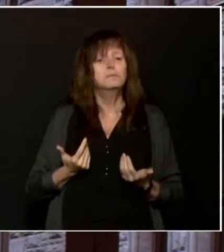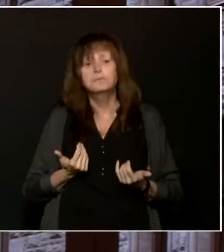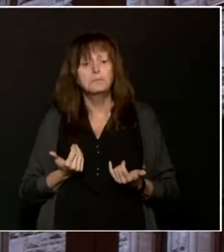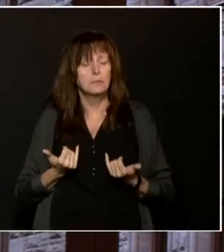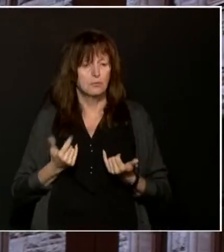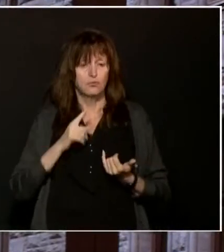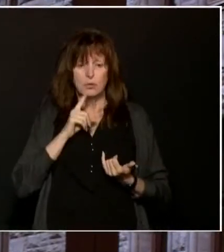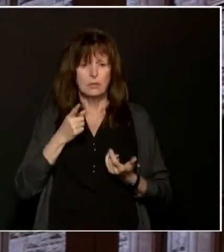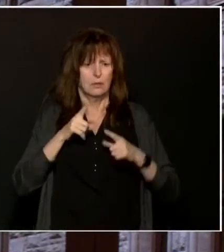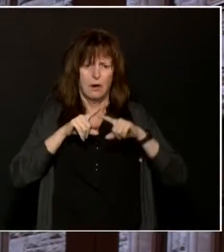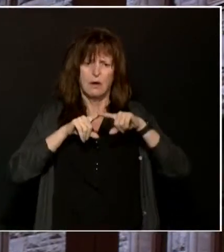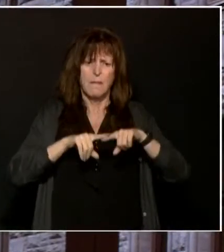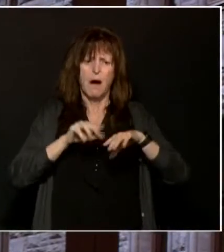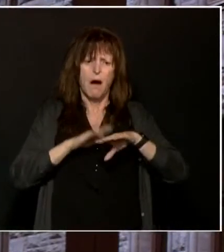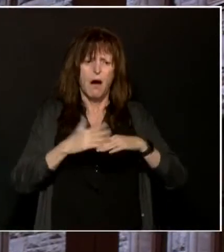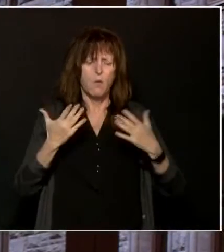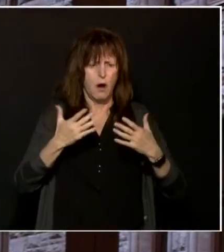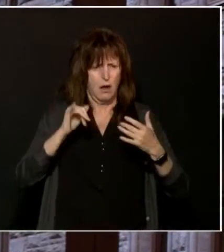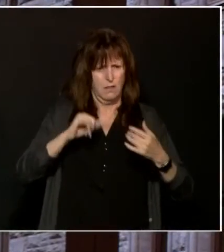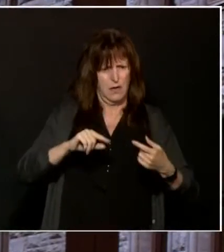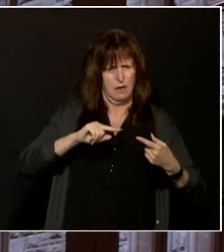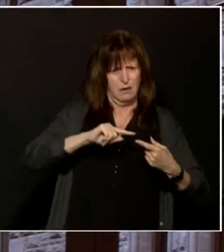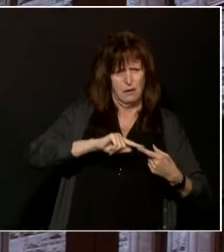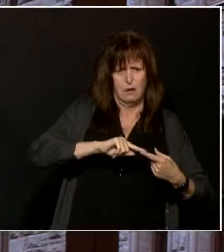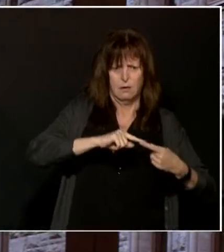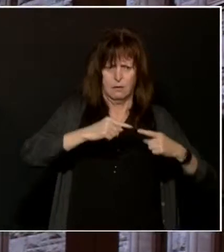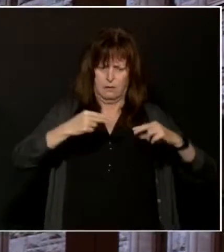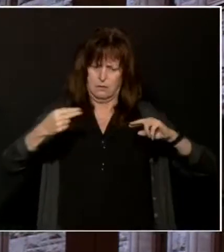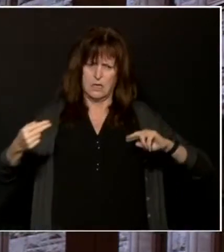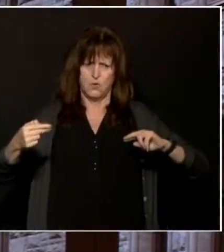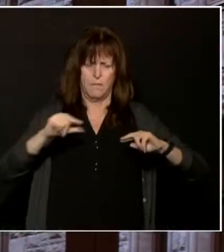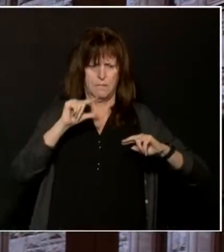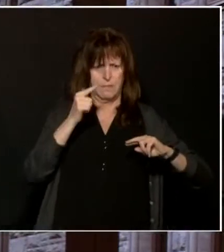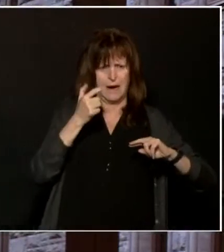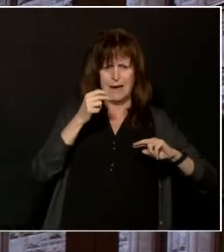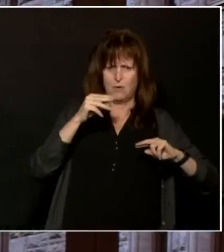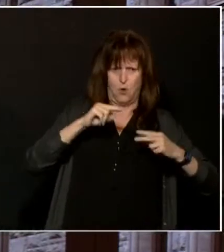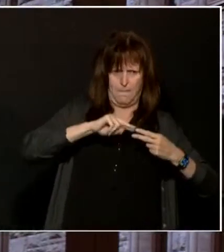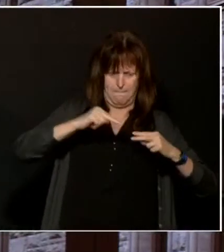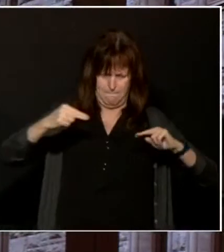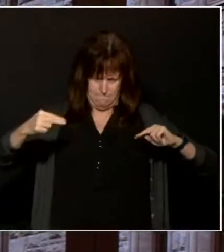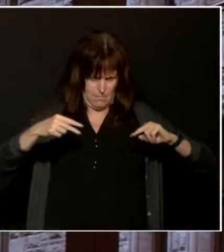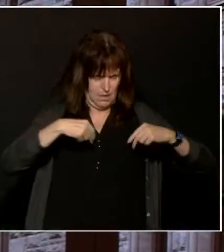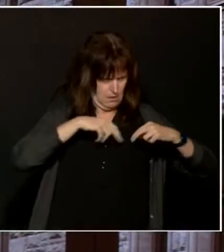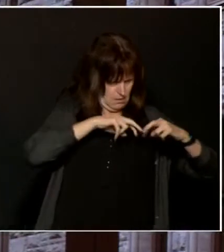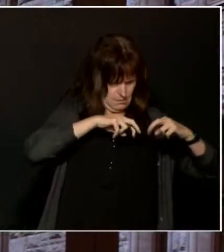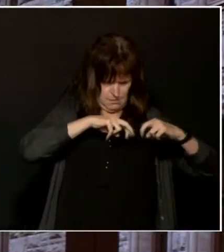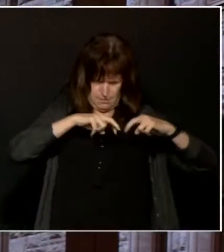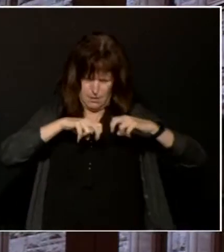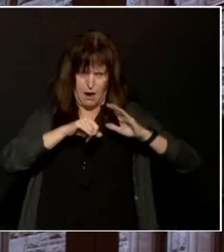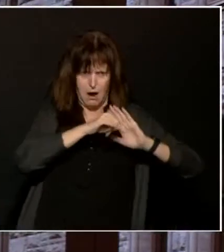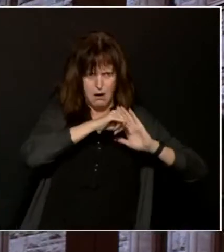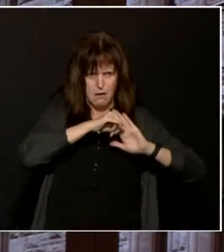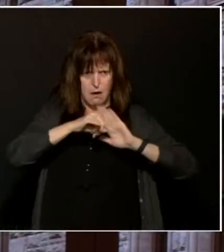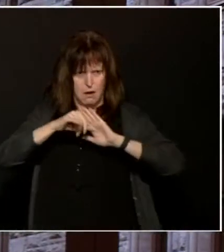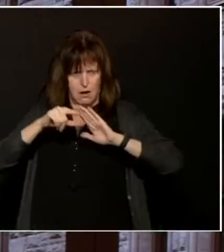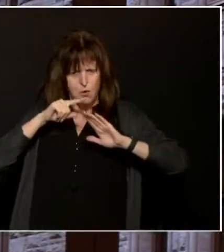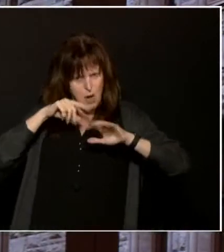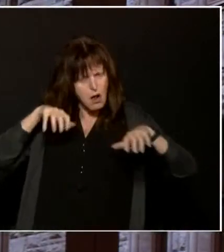genome sequencing and then to look at how one would do so, because that is much more laborious and time